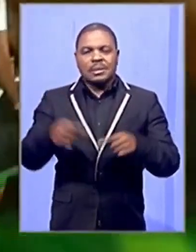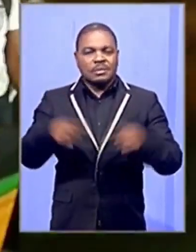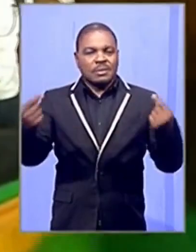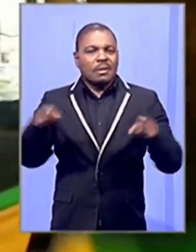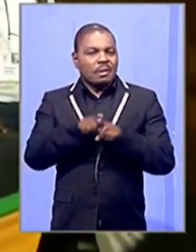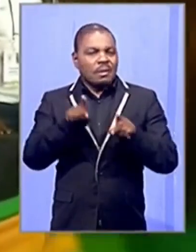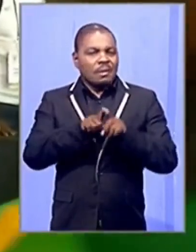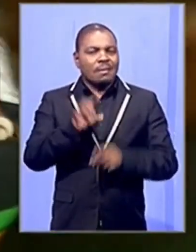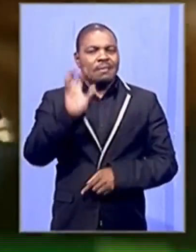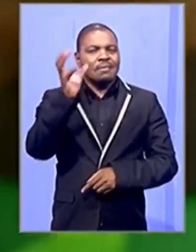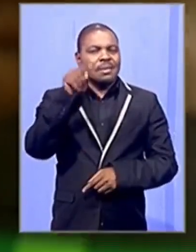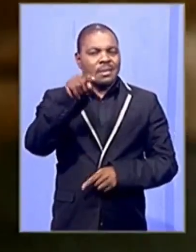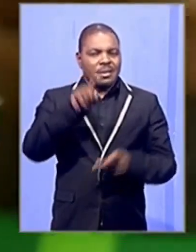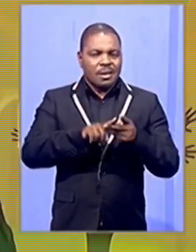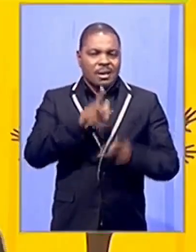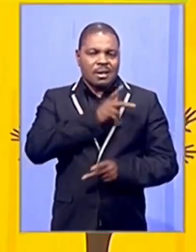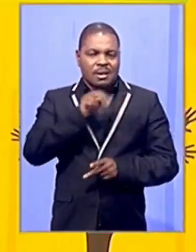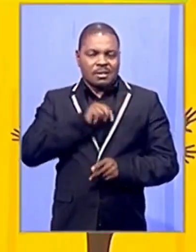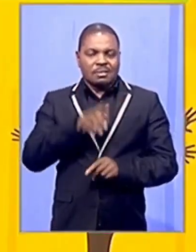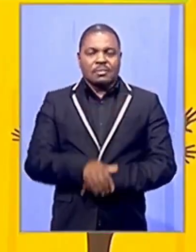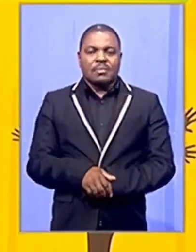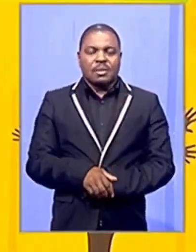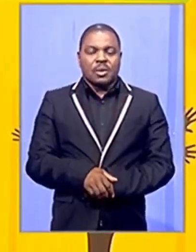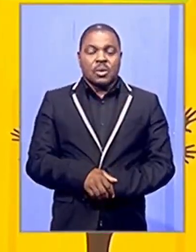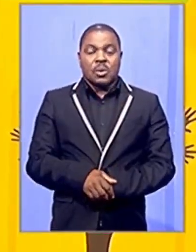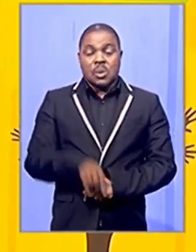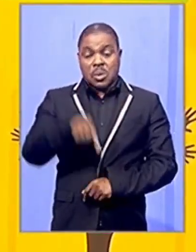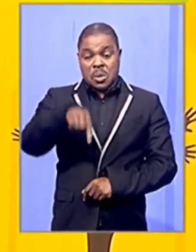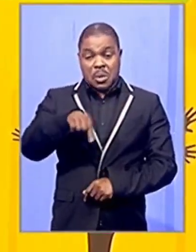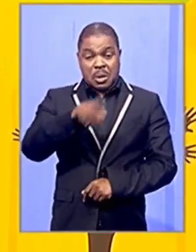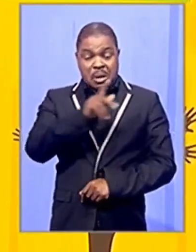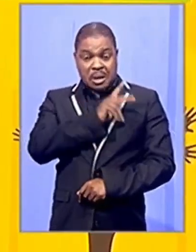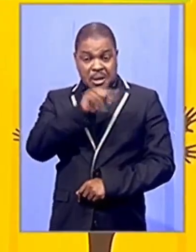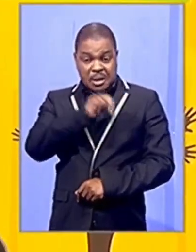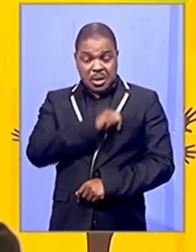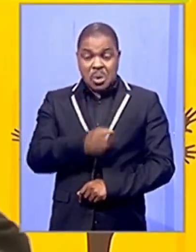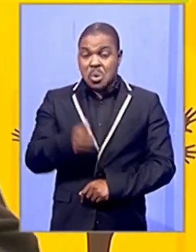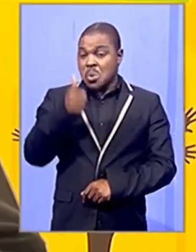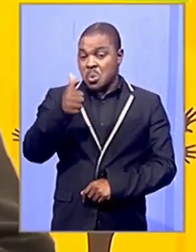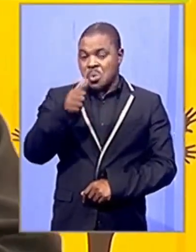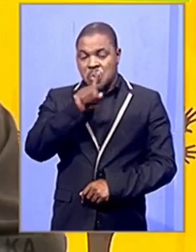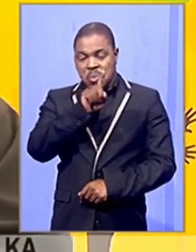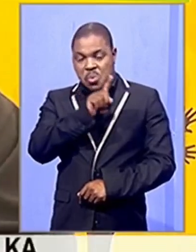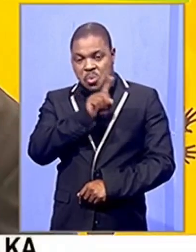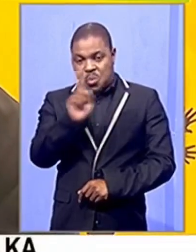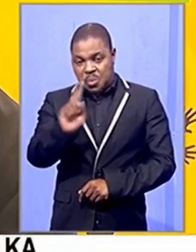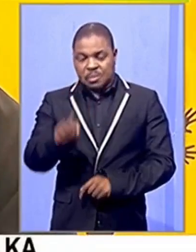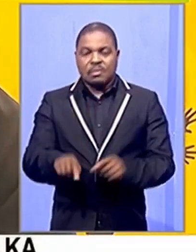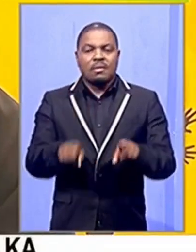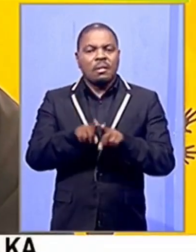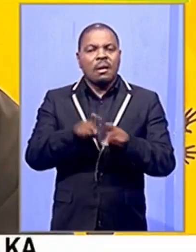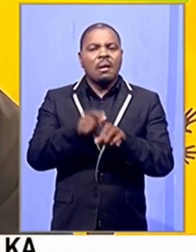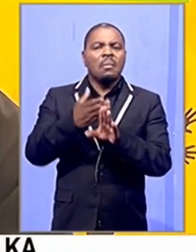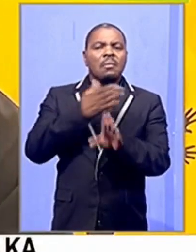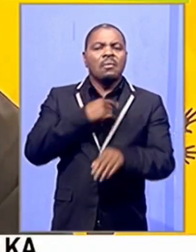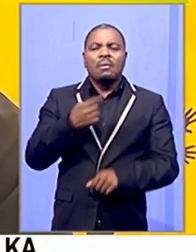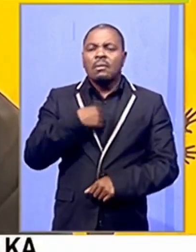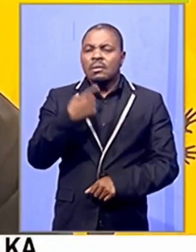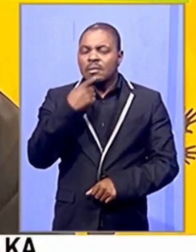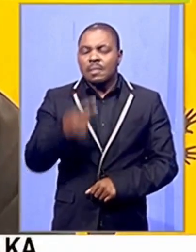Free State le Kwazulu Natal. The good thing here in KZN, as I said right at the beginning,